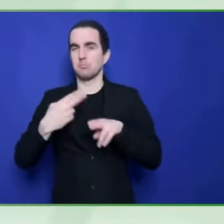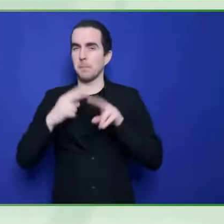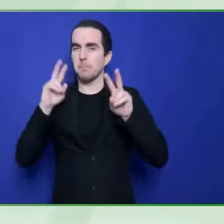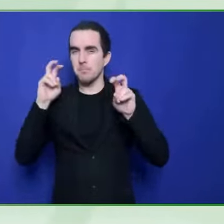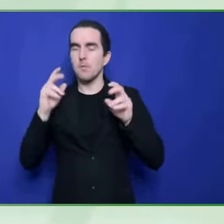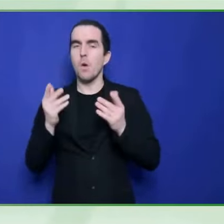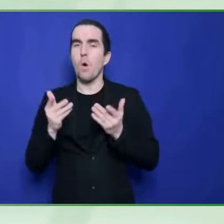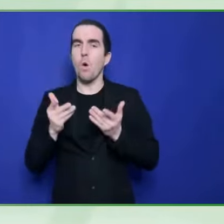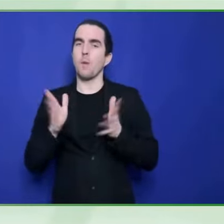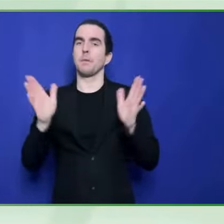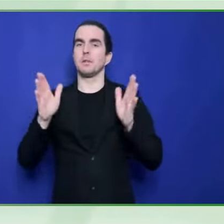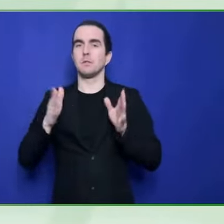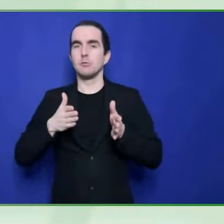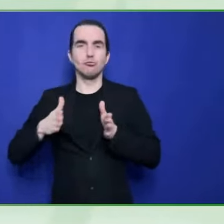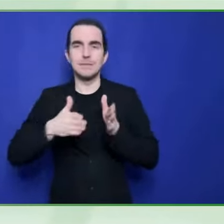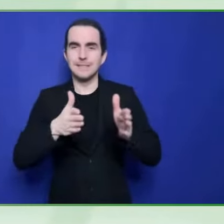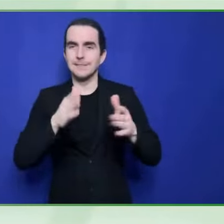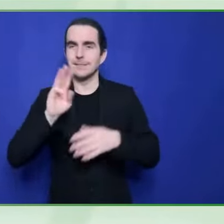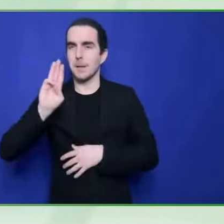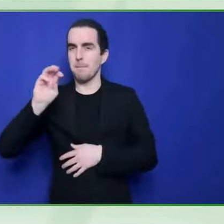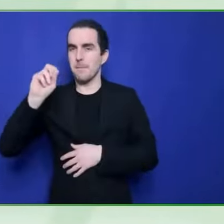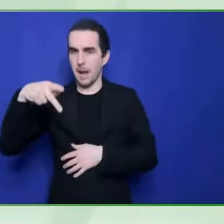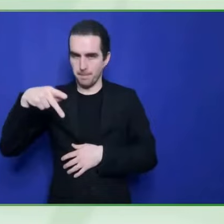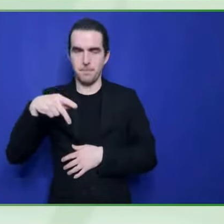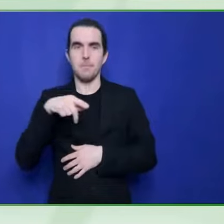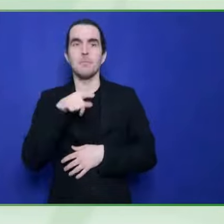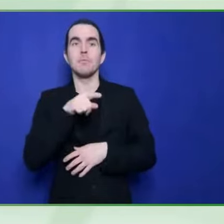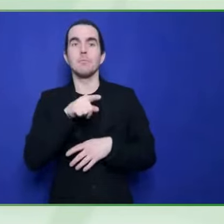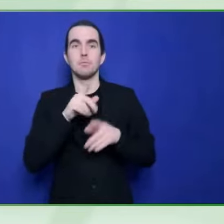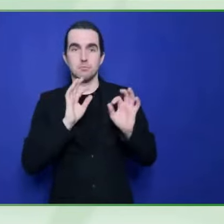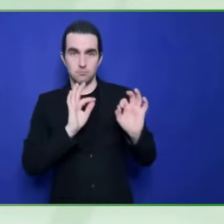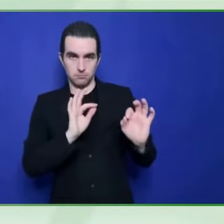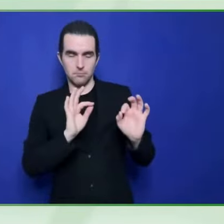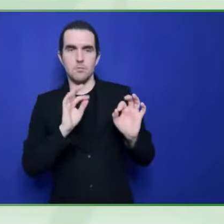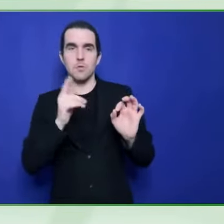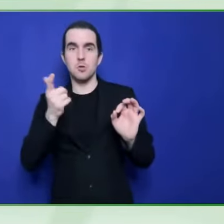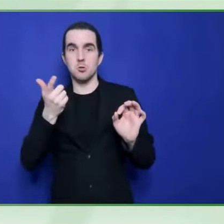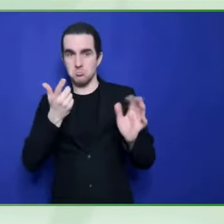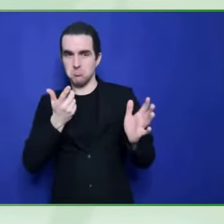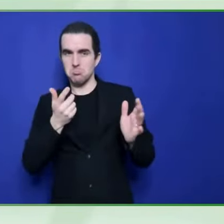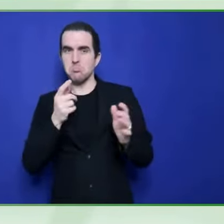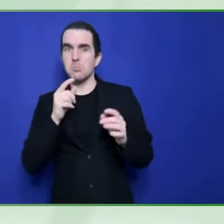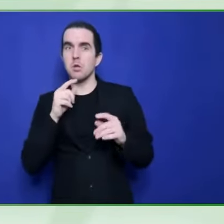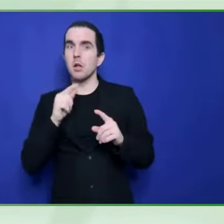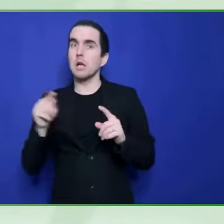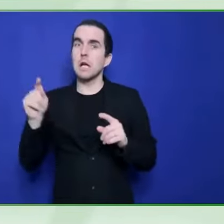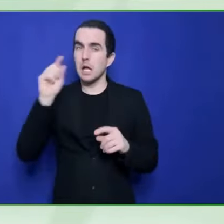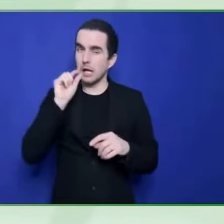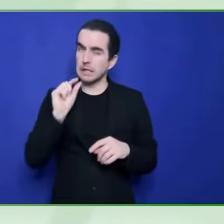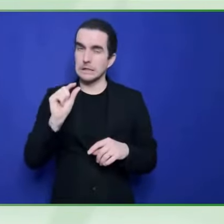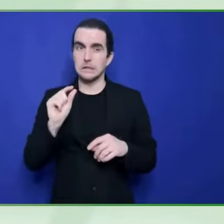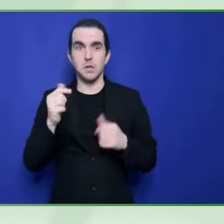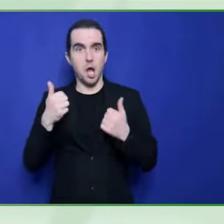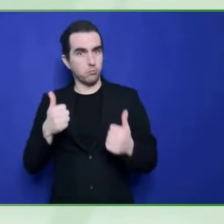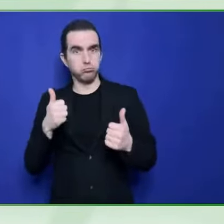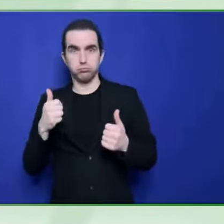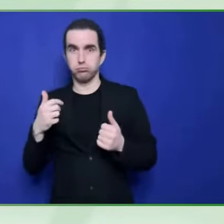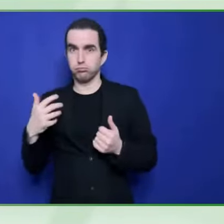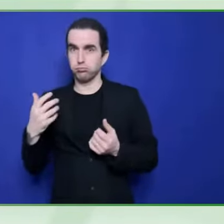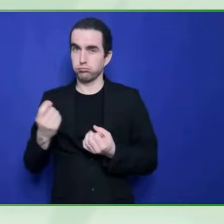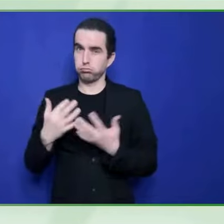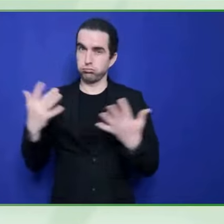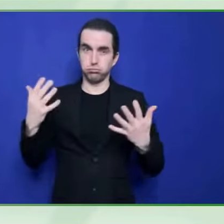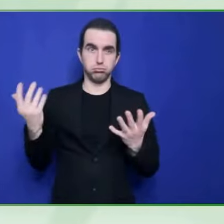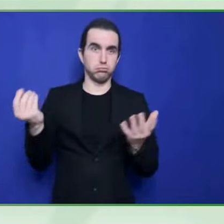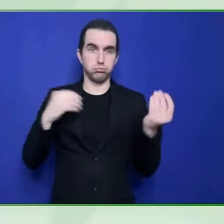exploded in recent years, in particular, because of the joint investment of the public and private